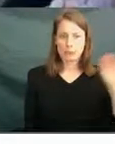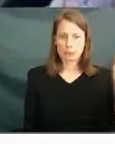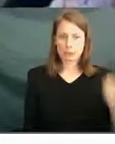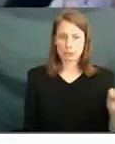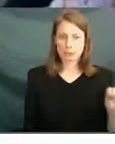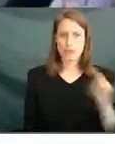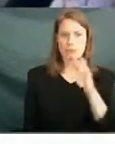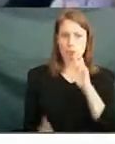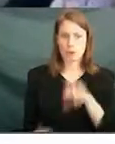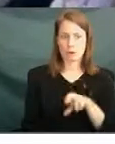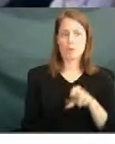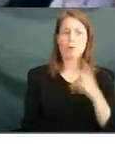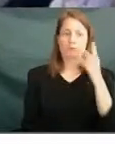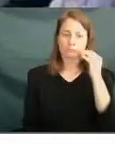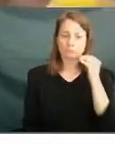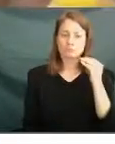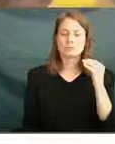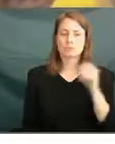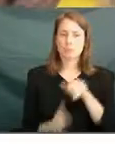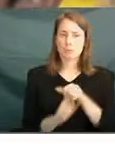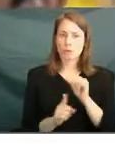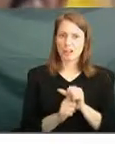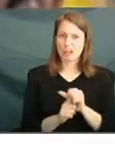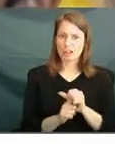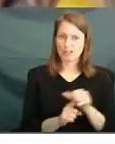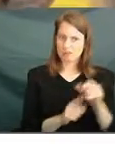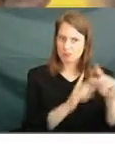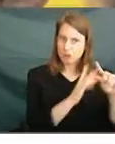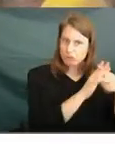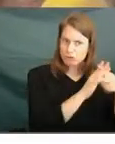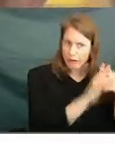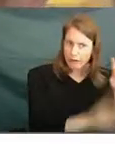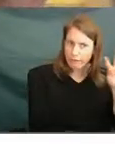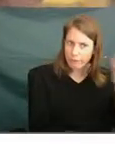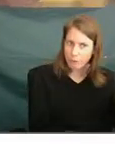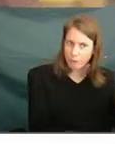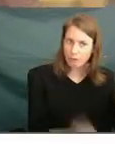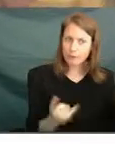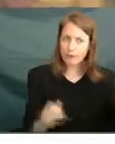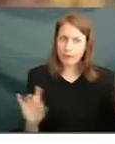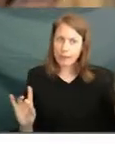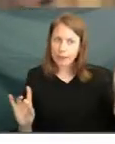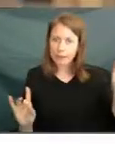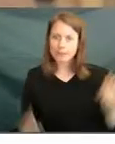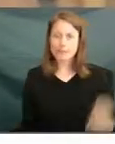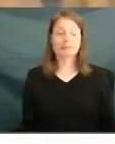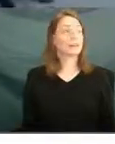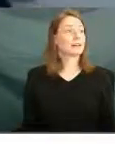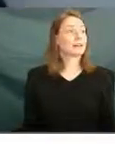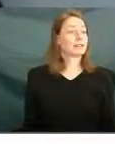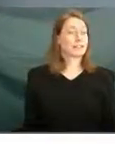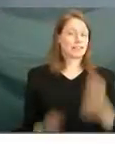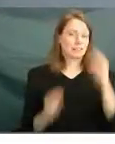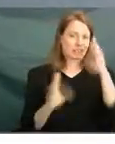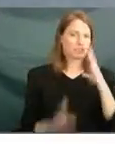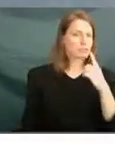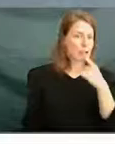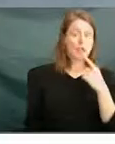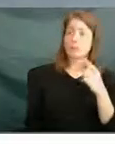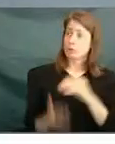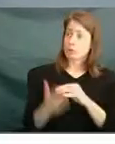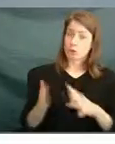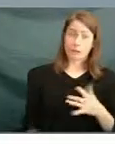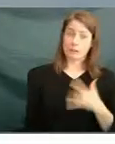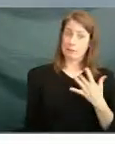talk together, the teachers, so then you get the feeling of not being alone. And those class meetings, you give both the children